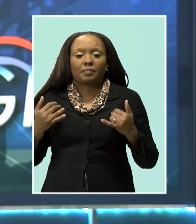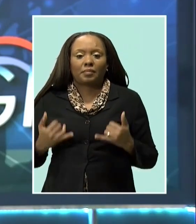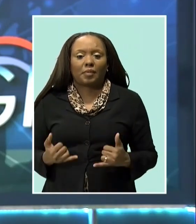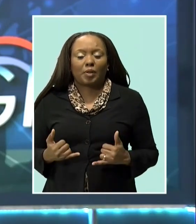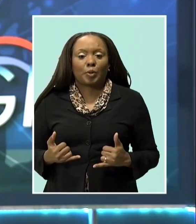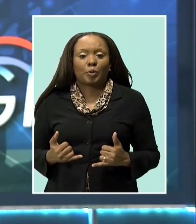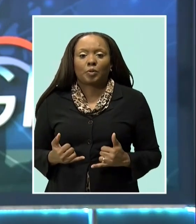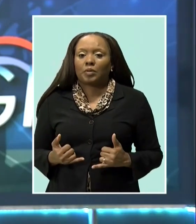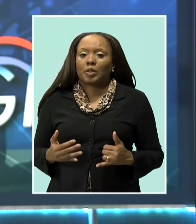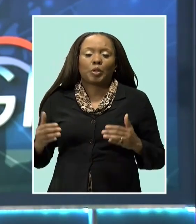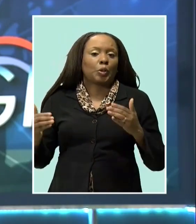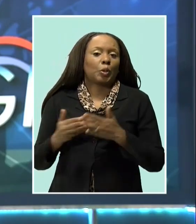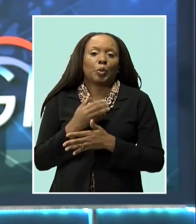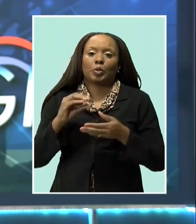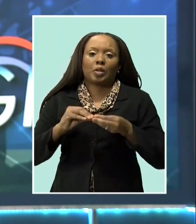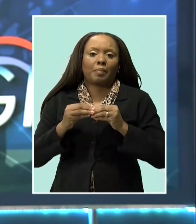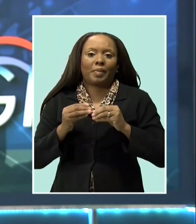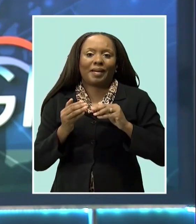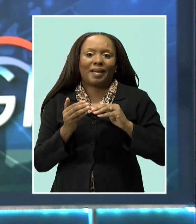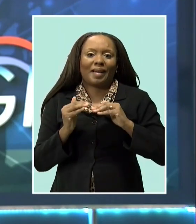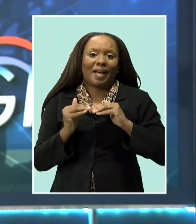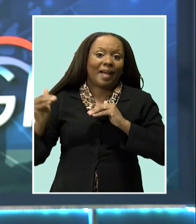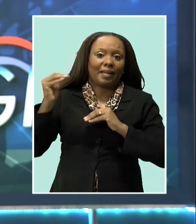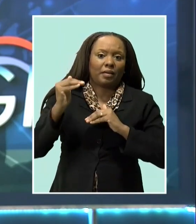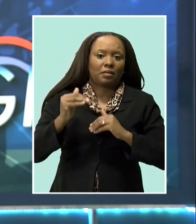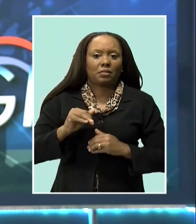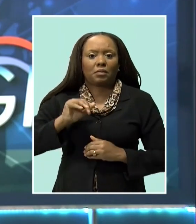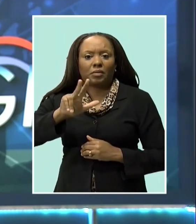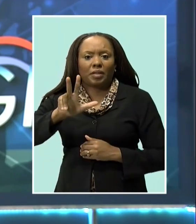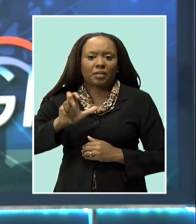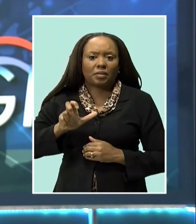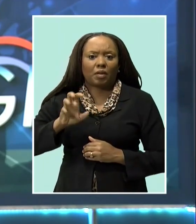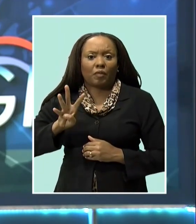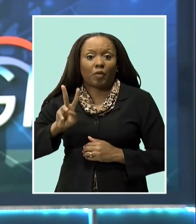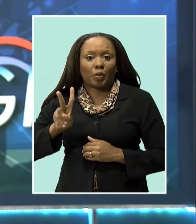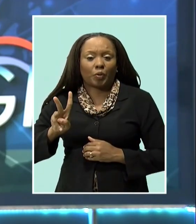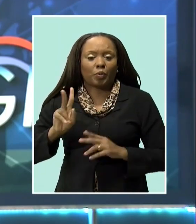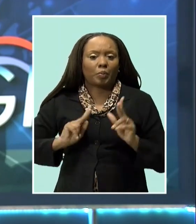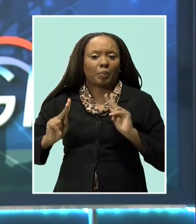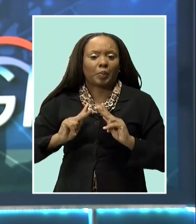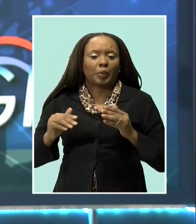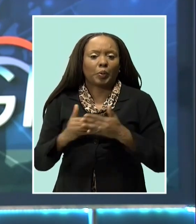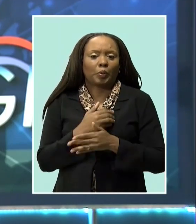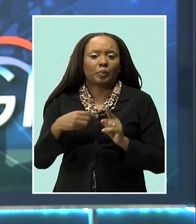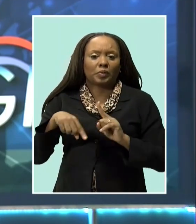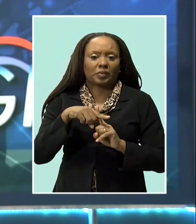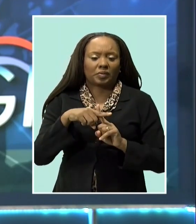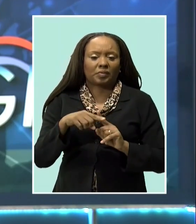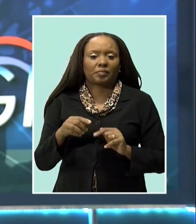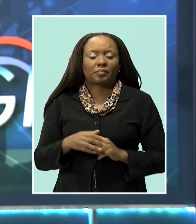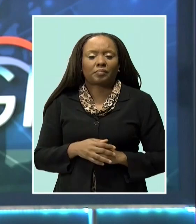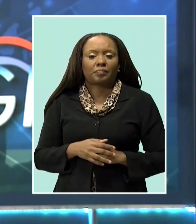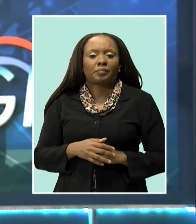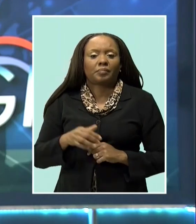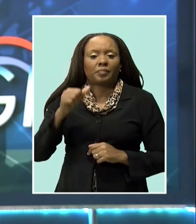of COVID-19 cases, 342. The new positive cases were detected among